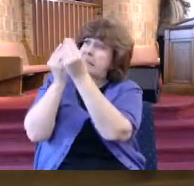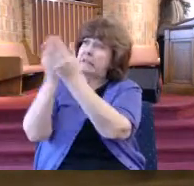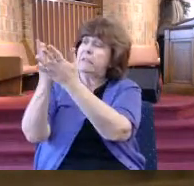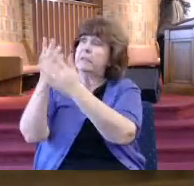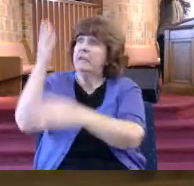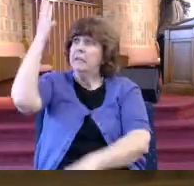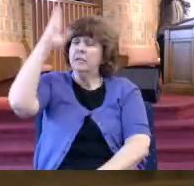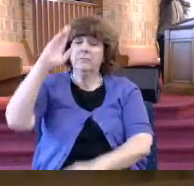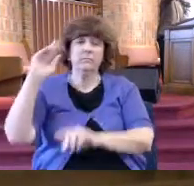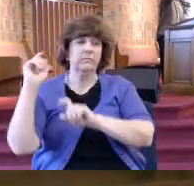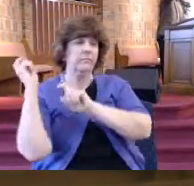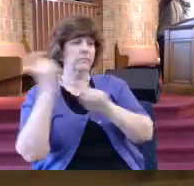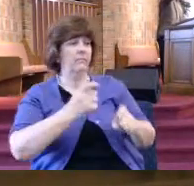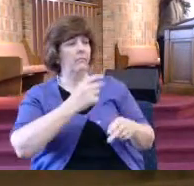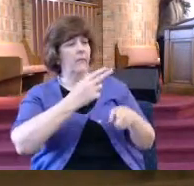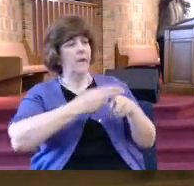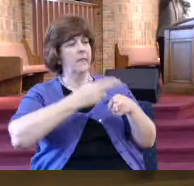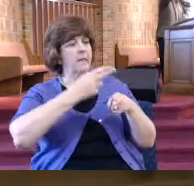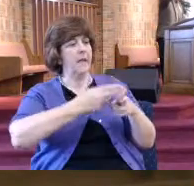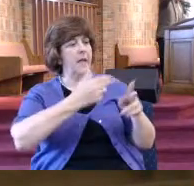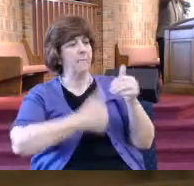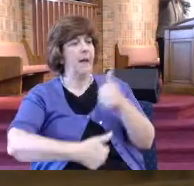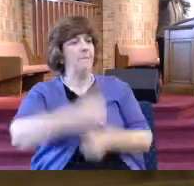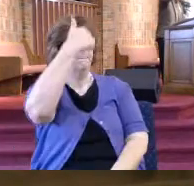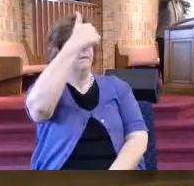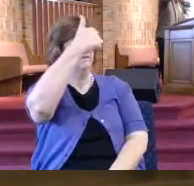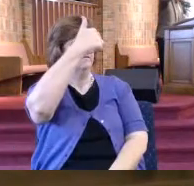above every other. Now watch.